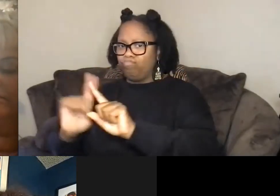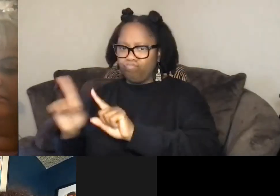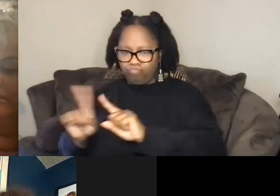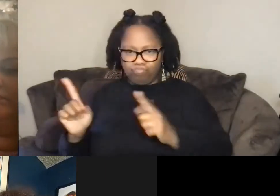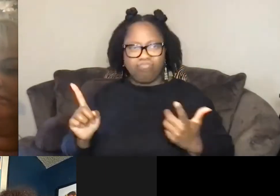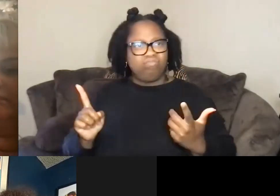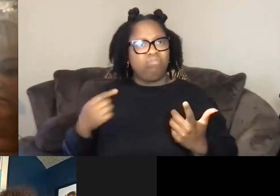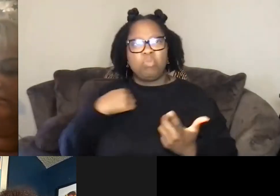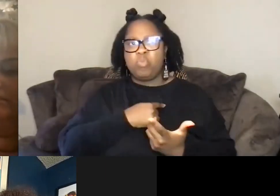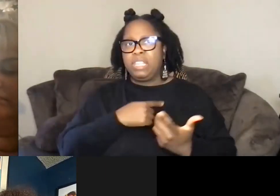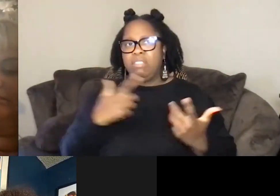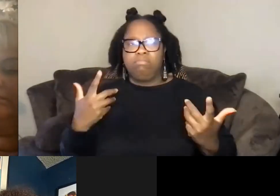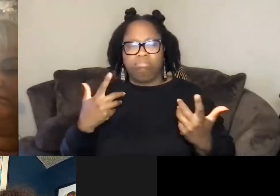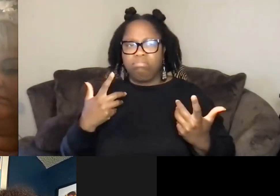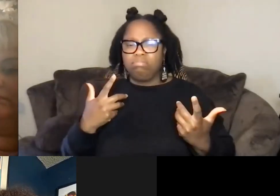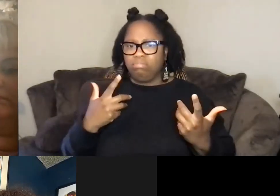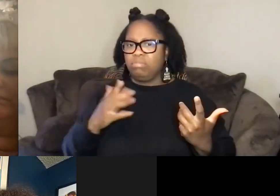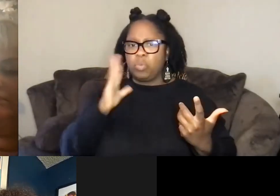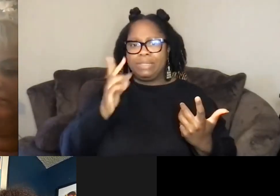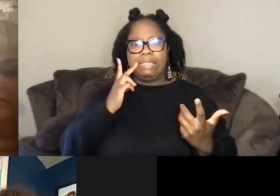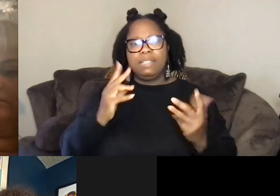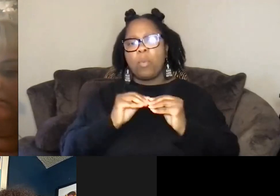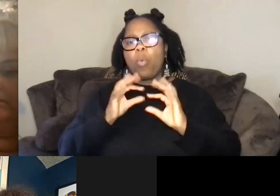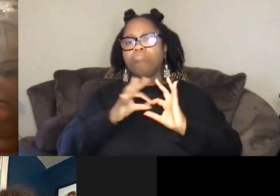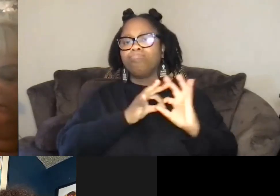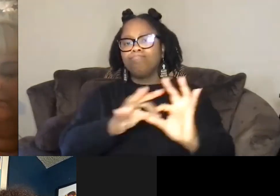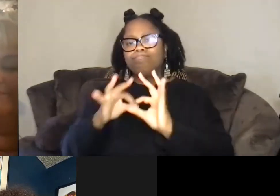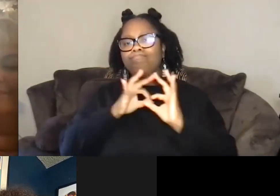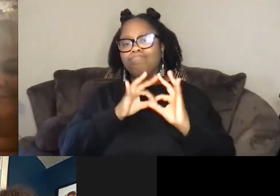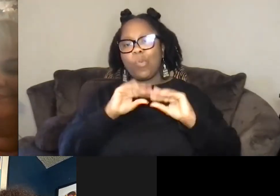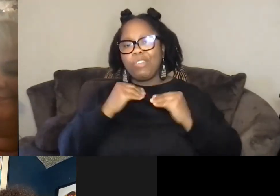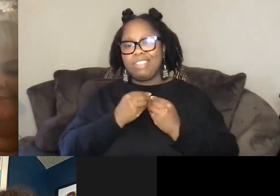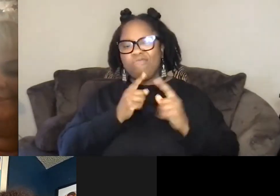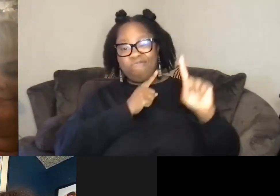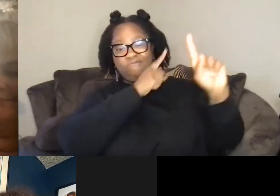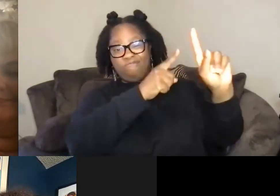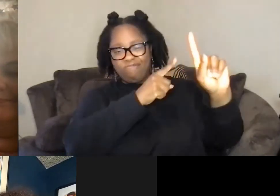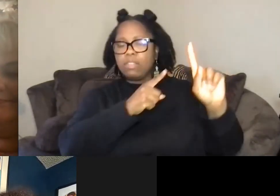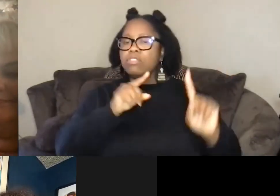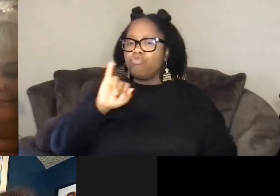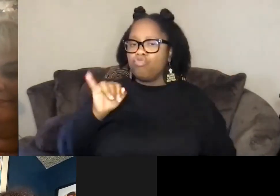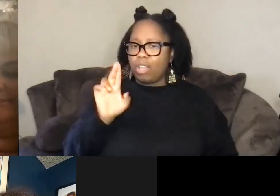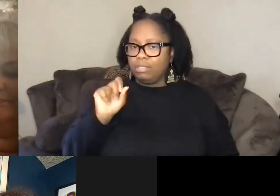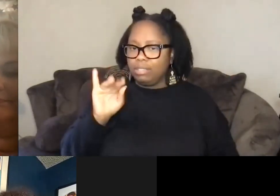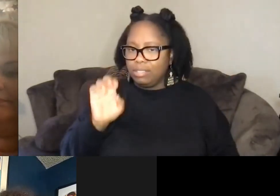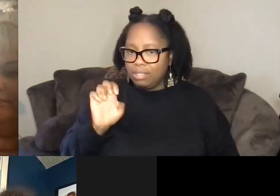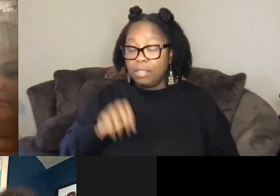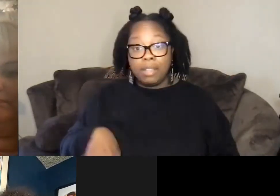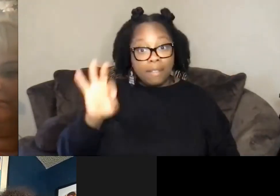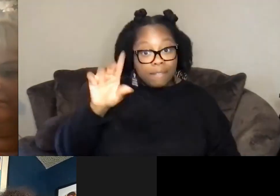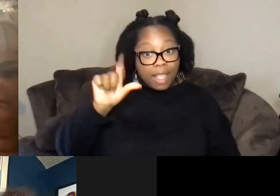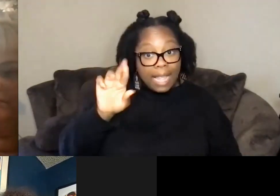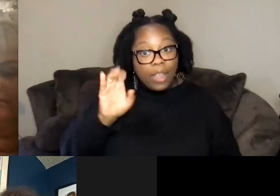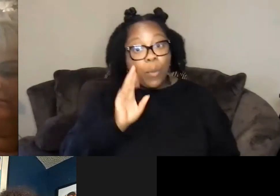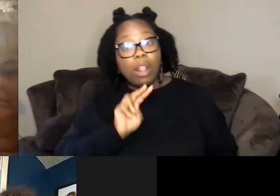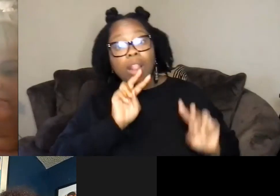just going to be seeing a lot more unity of organizations in working towards some of these justice issues. And Flair, we will be looking to you for